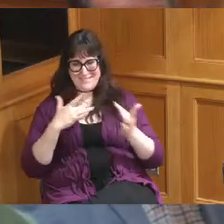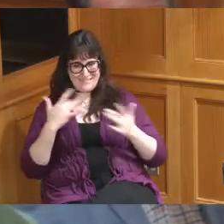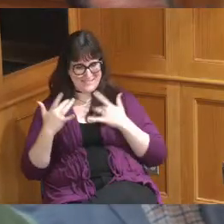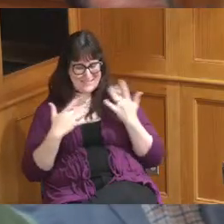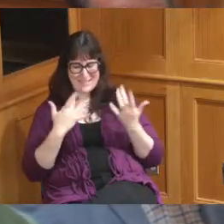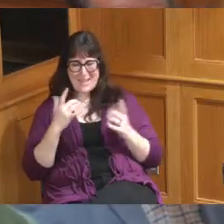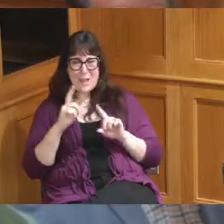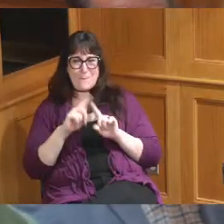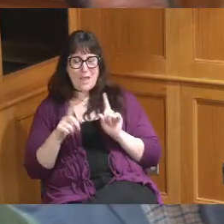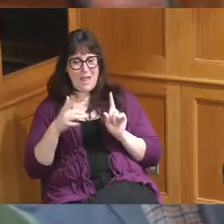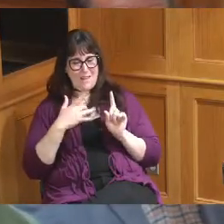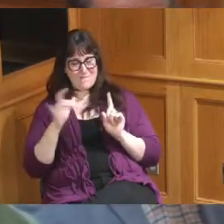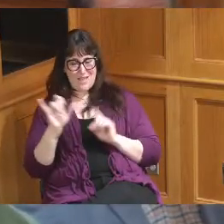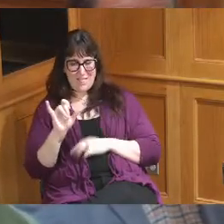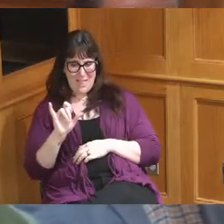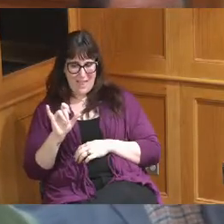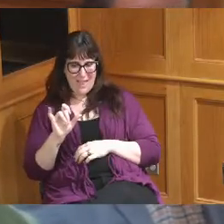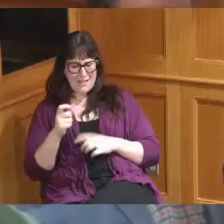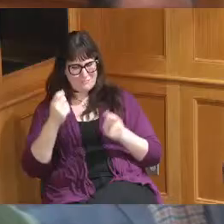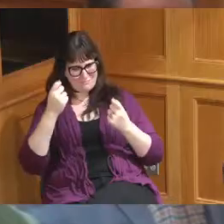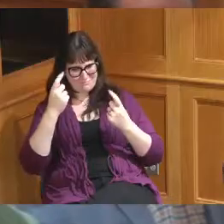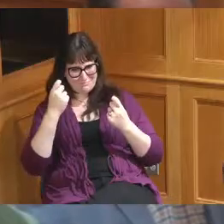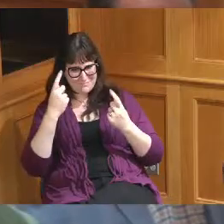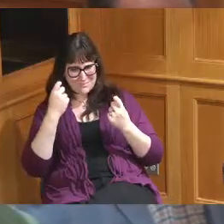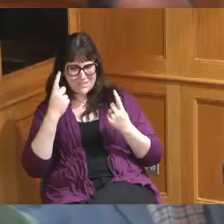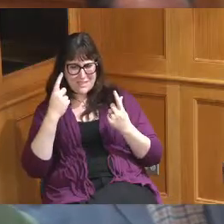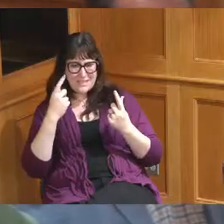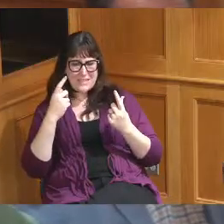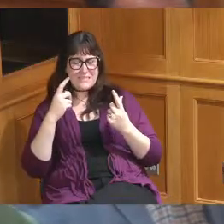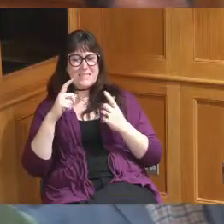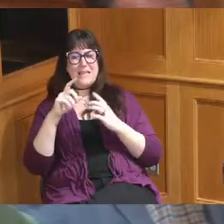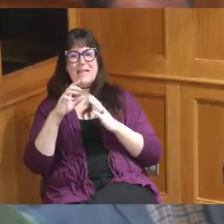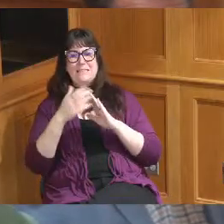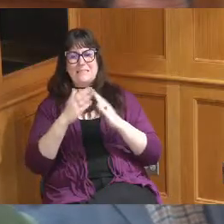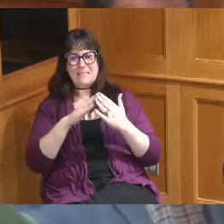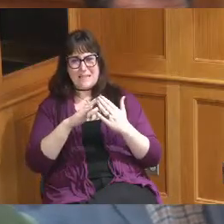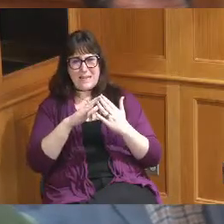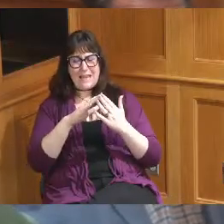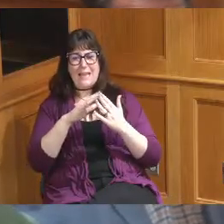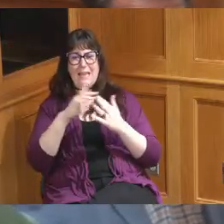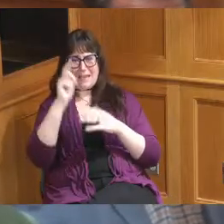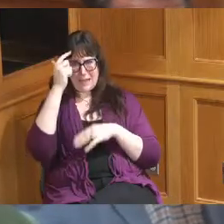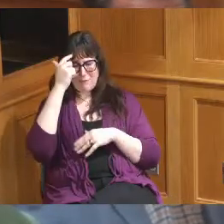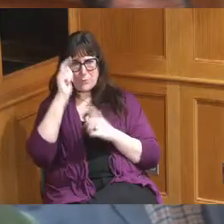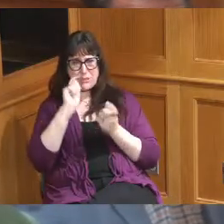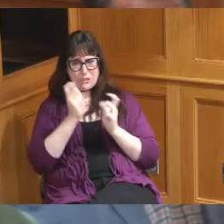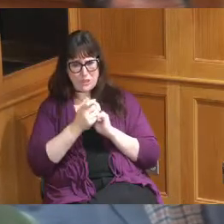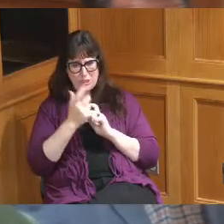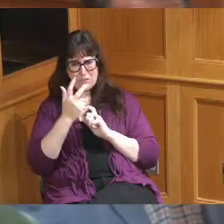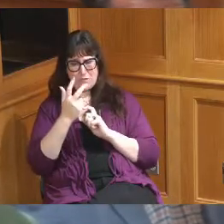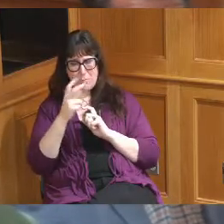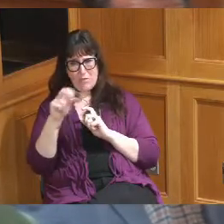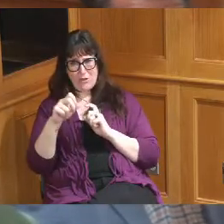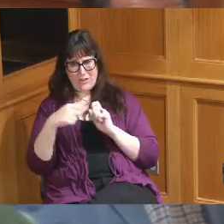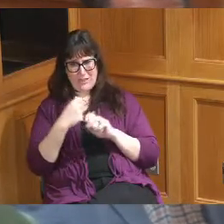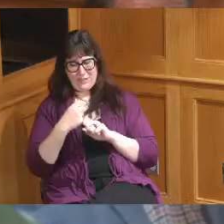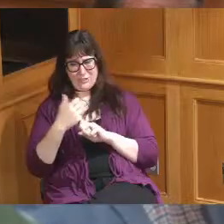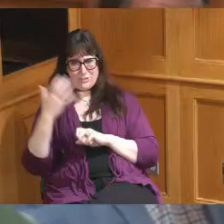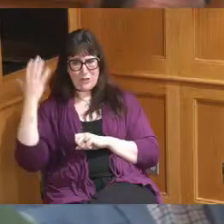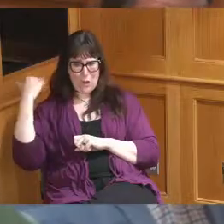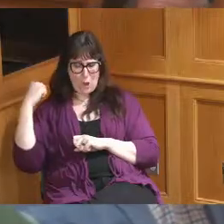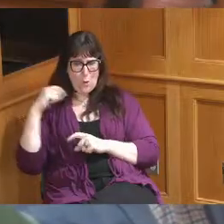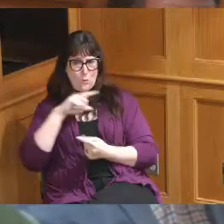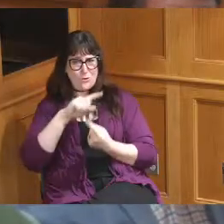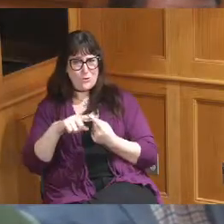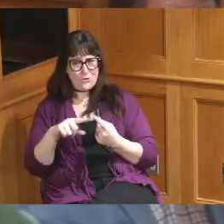And I just feel like, I understand city government's changed from 30 years ago from now, and it's still the